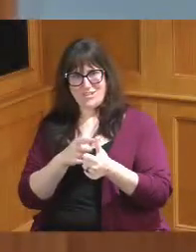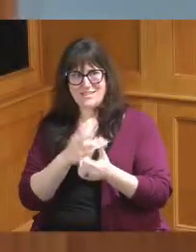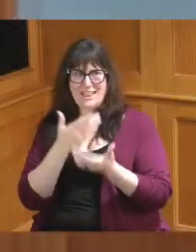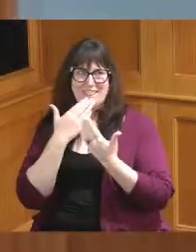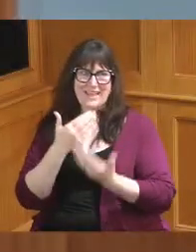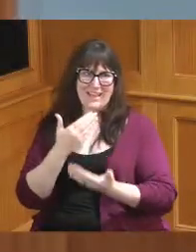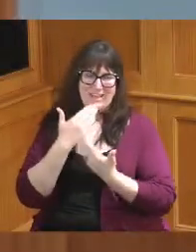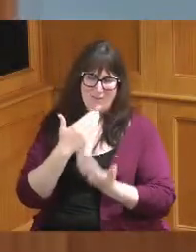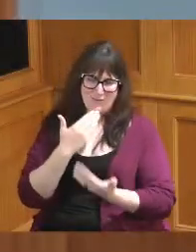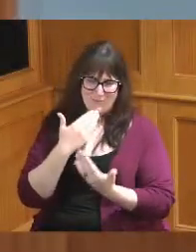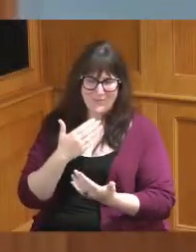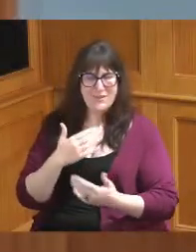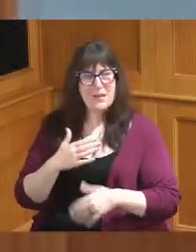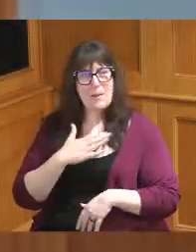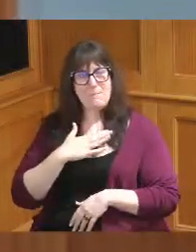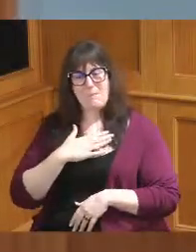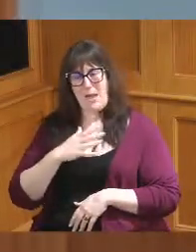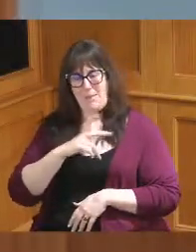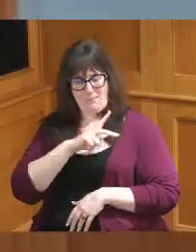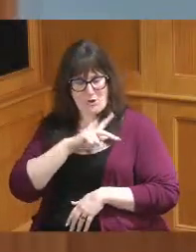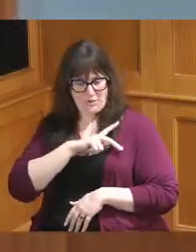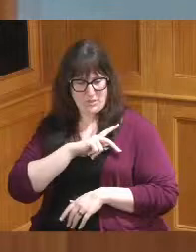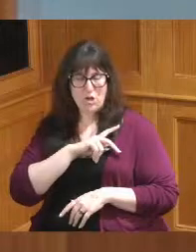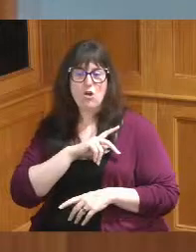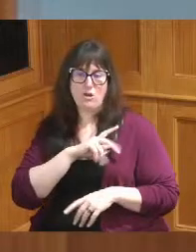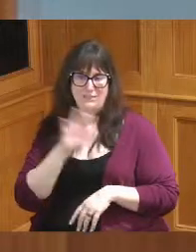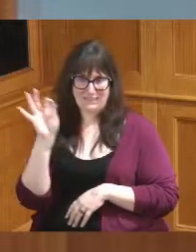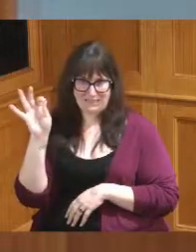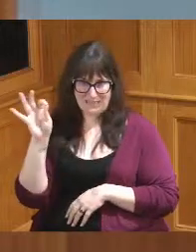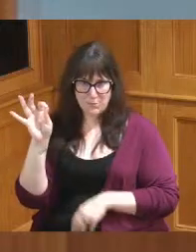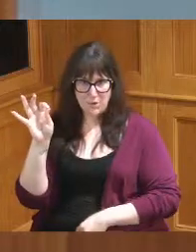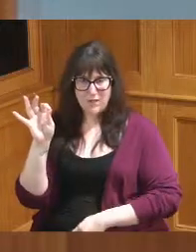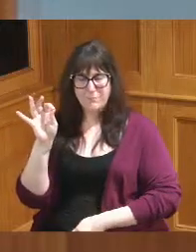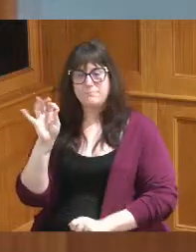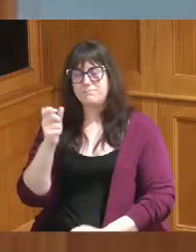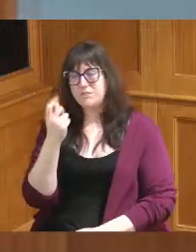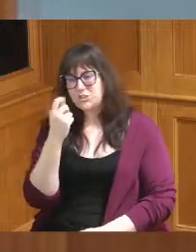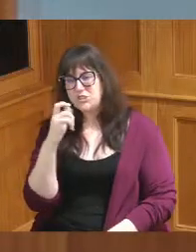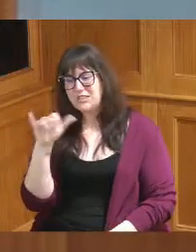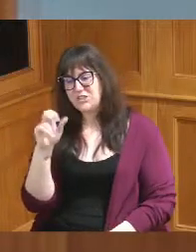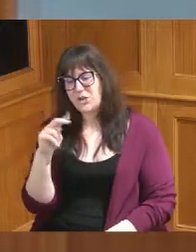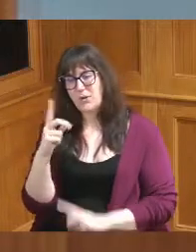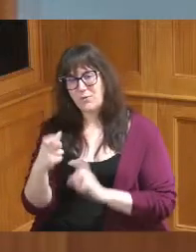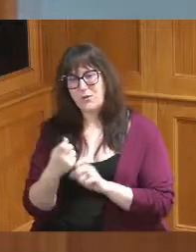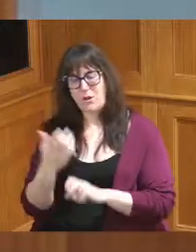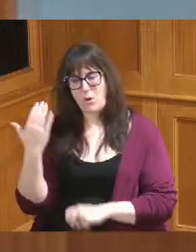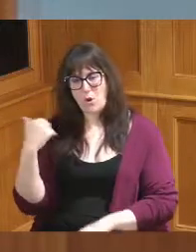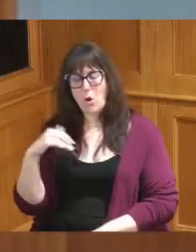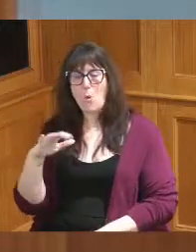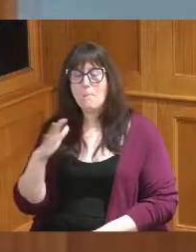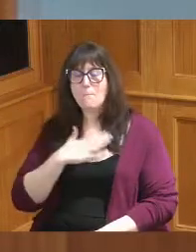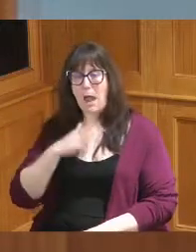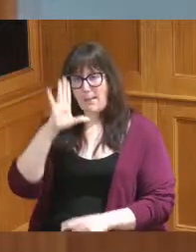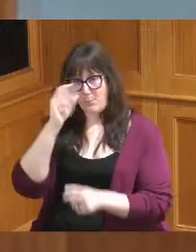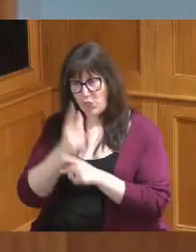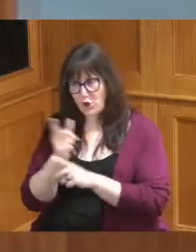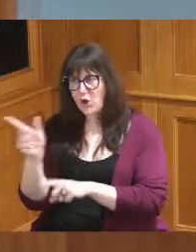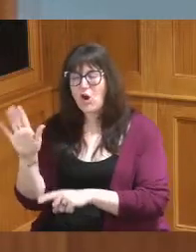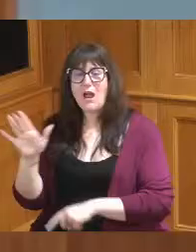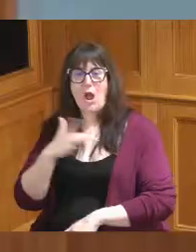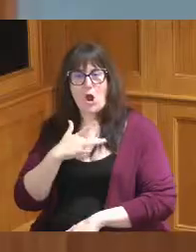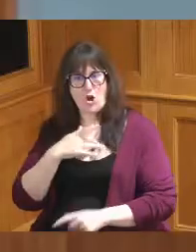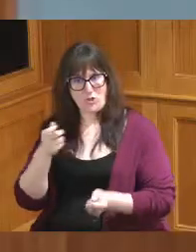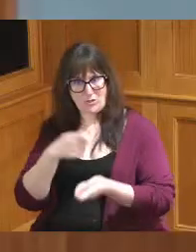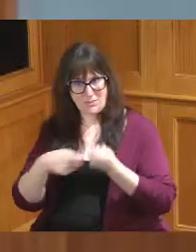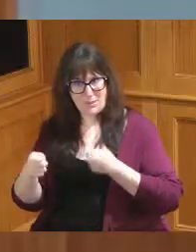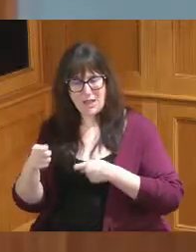And my own personal testimony is a year ago, January, my brother got a heart transplant. But prior to that, I had